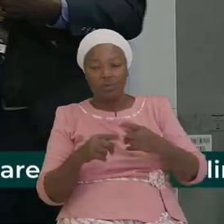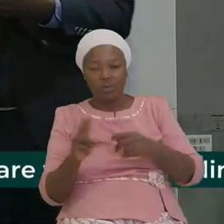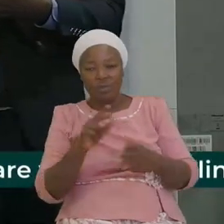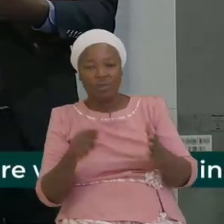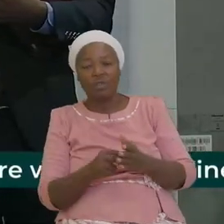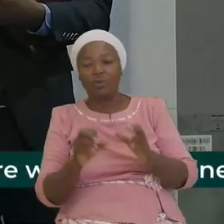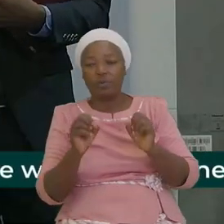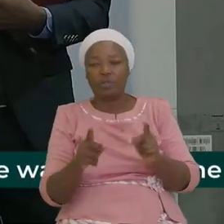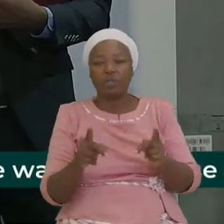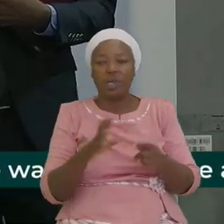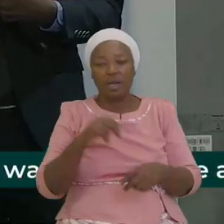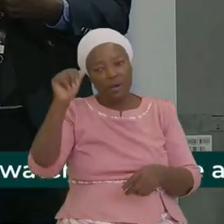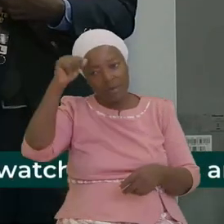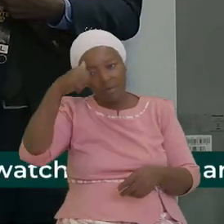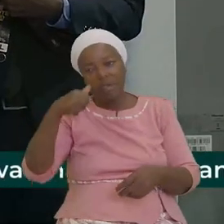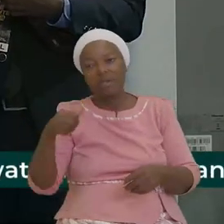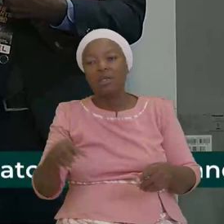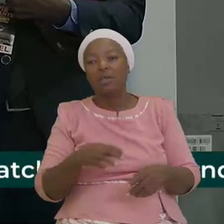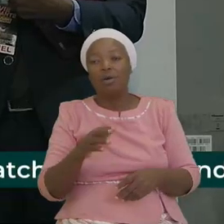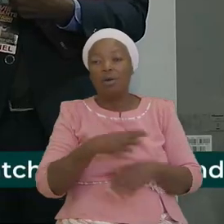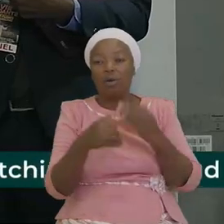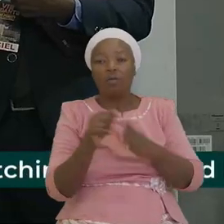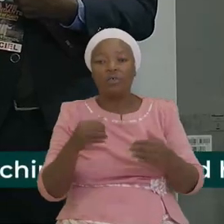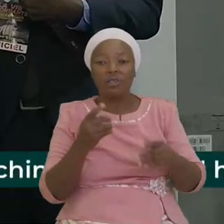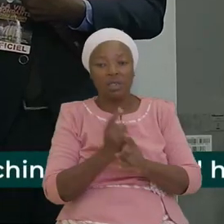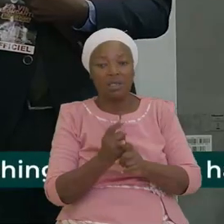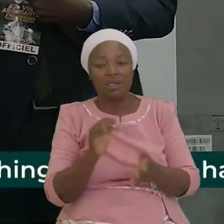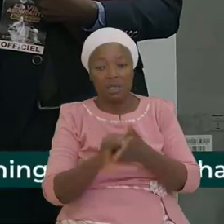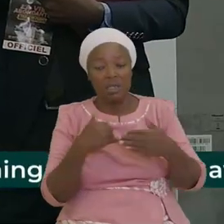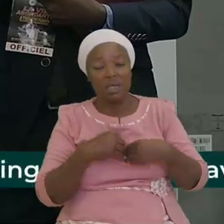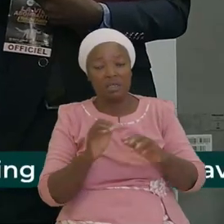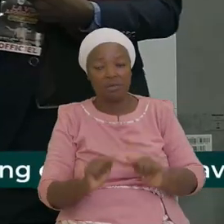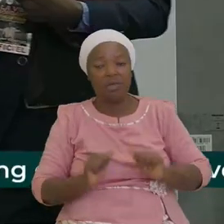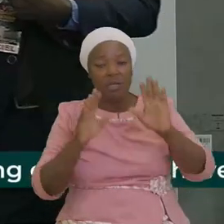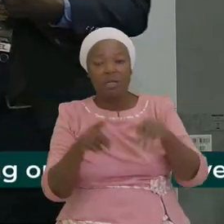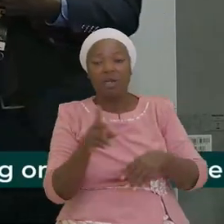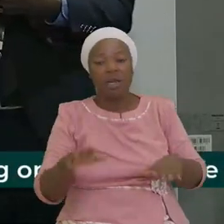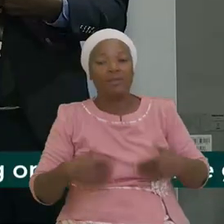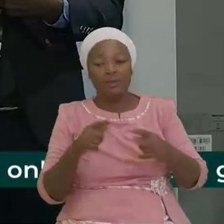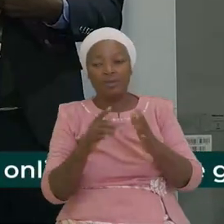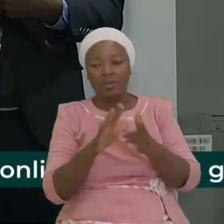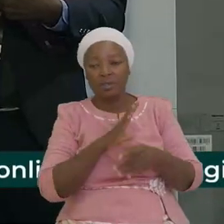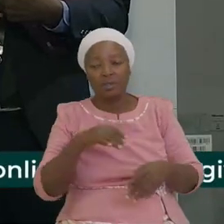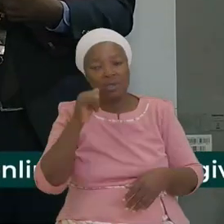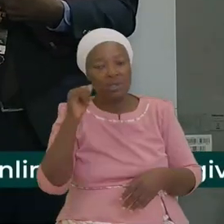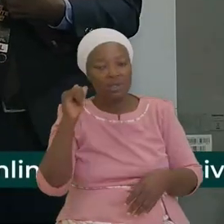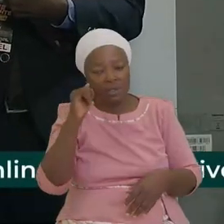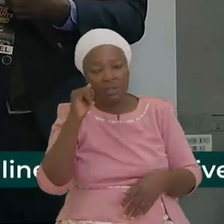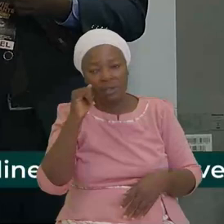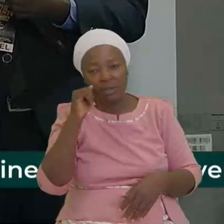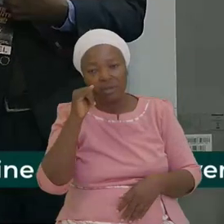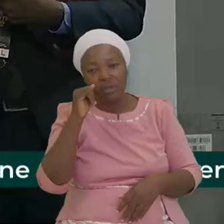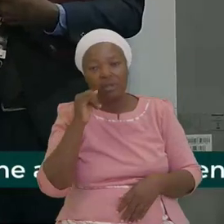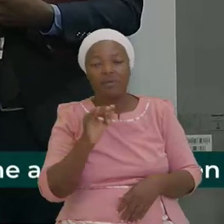To seize this opportunity and remind those of you that have given your life to Jesus yesterday